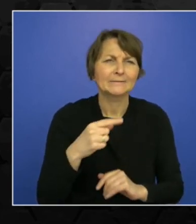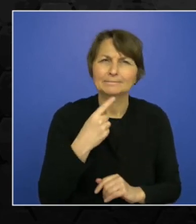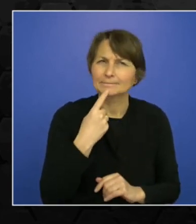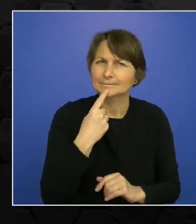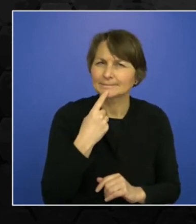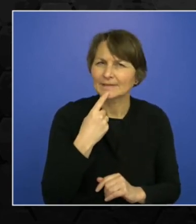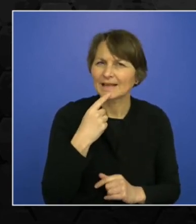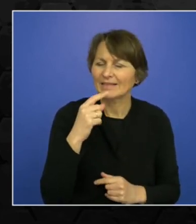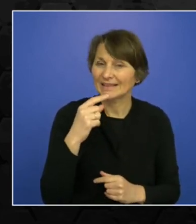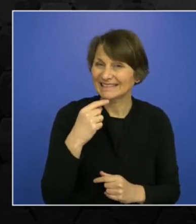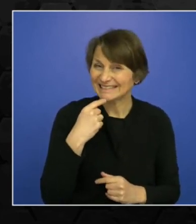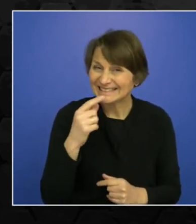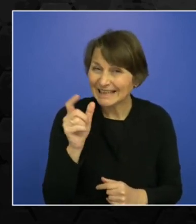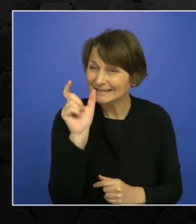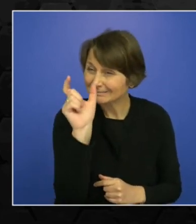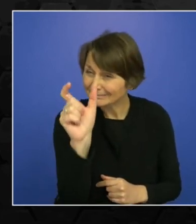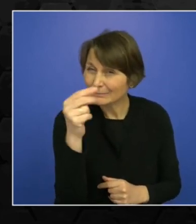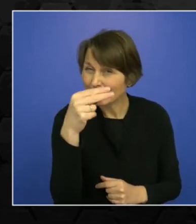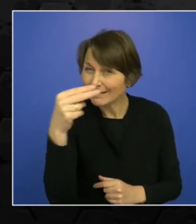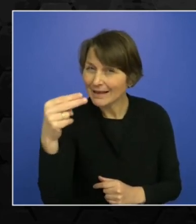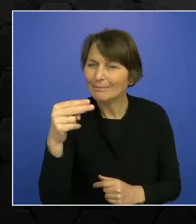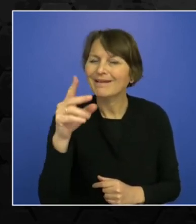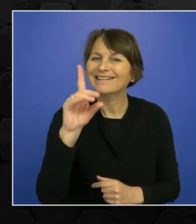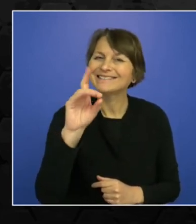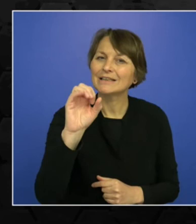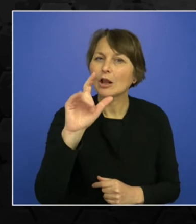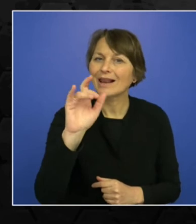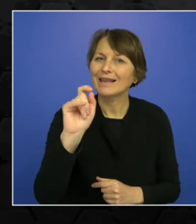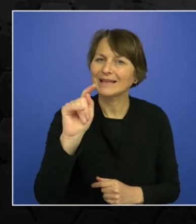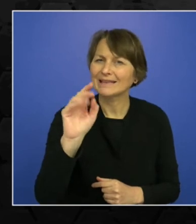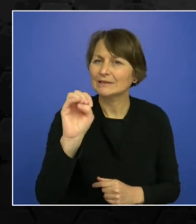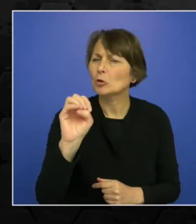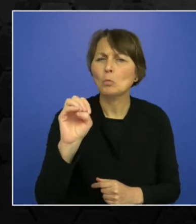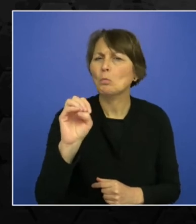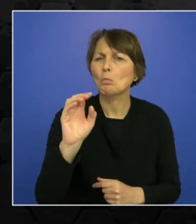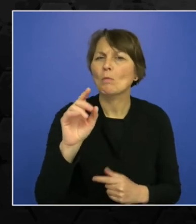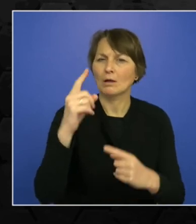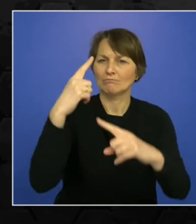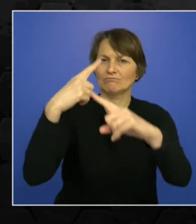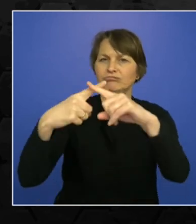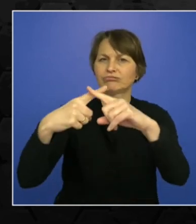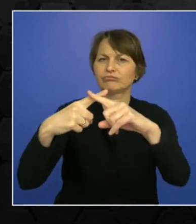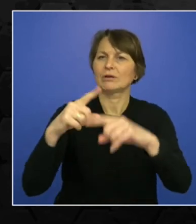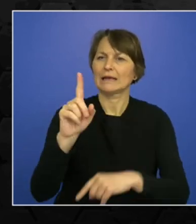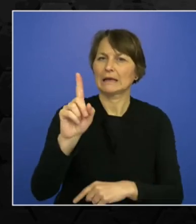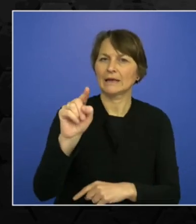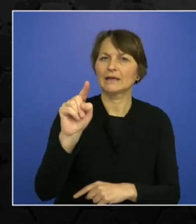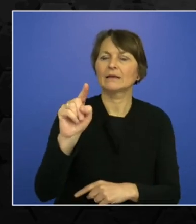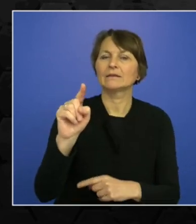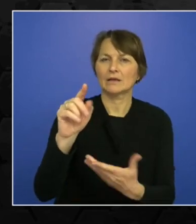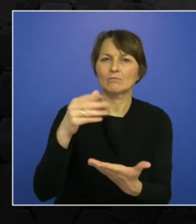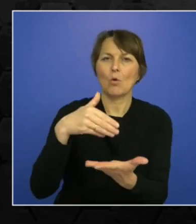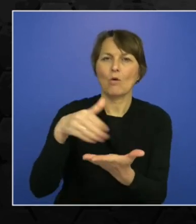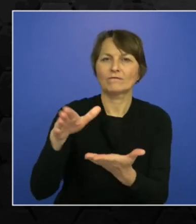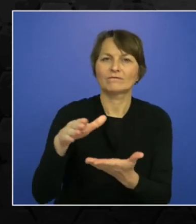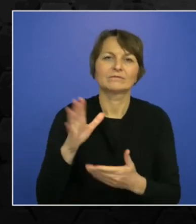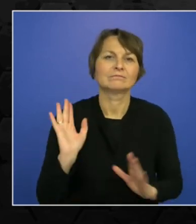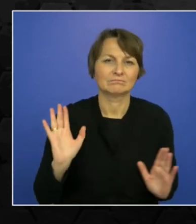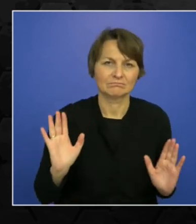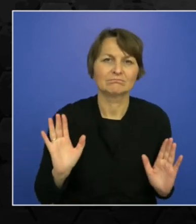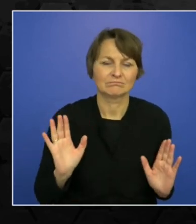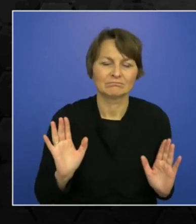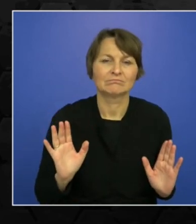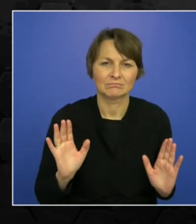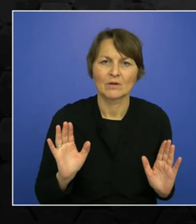but yeah, definitely you can hit like, oh yes, delete, get rid of this service, and then you will get like a pop-up in the Portal